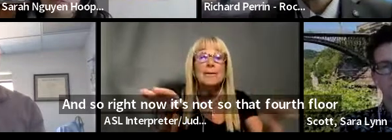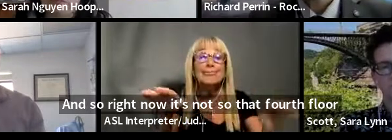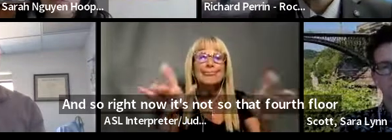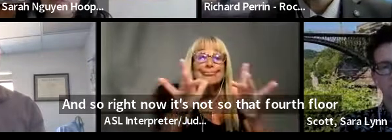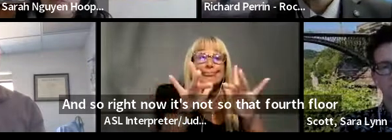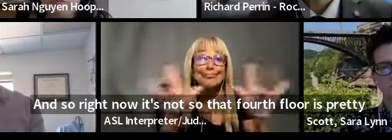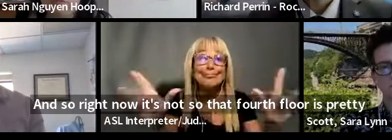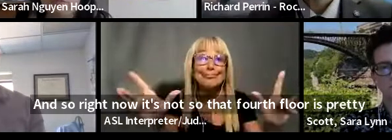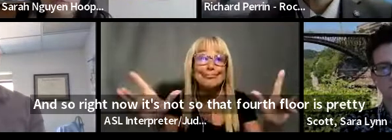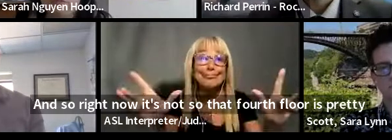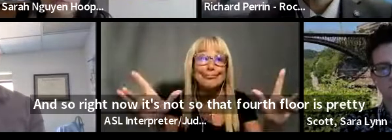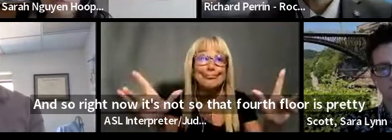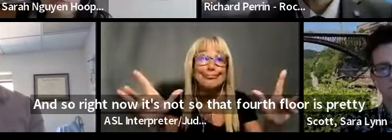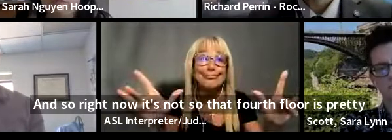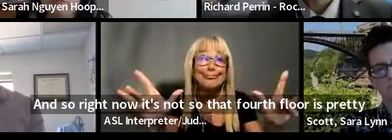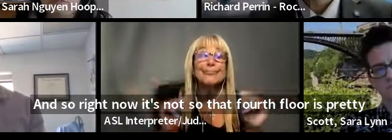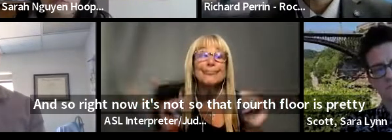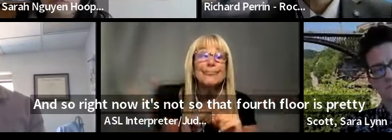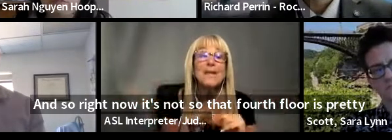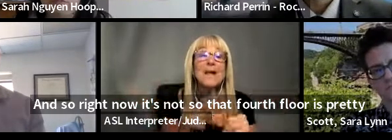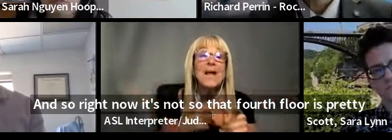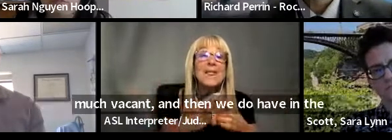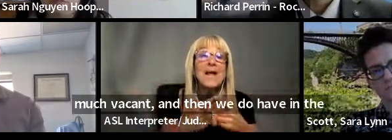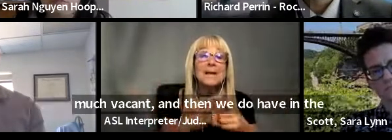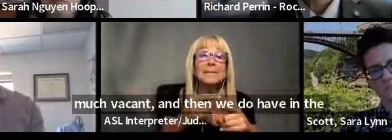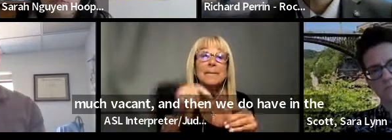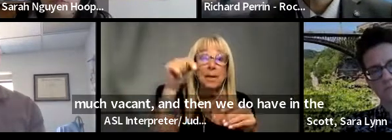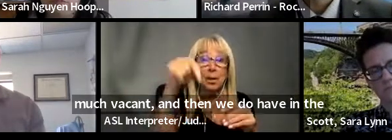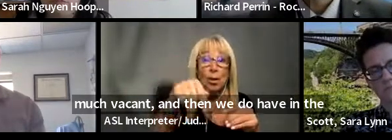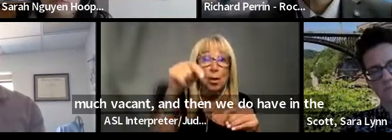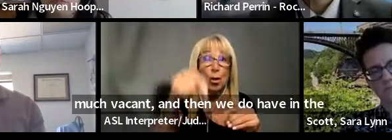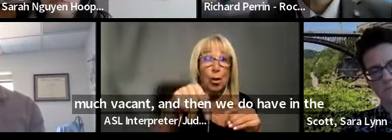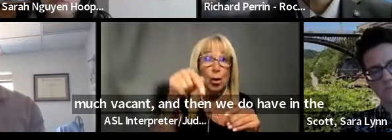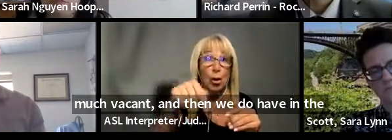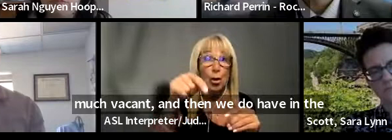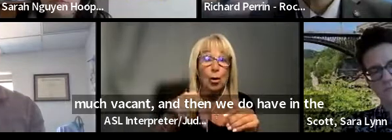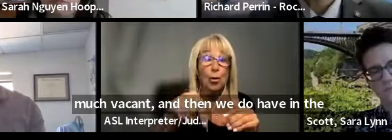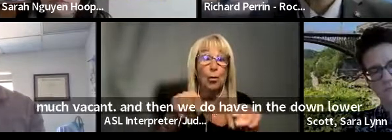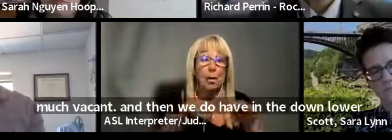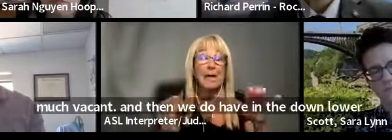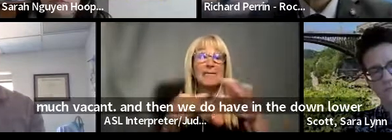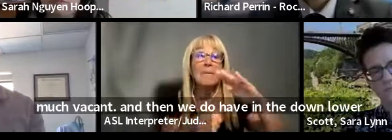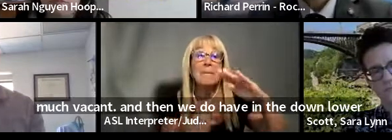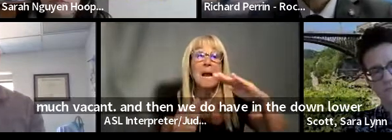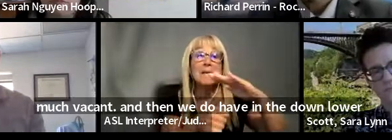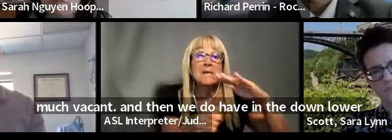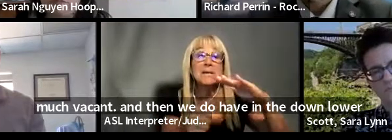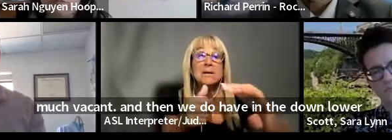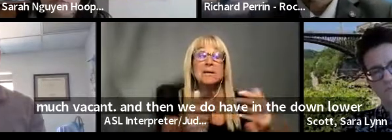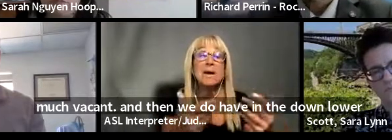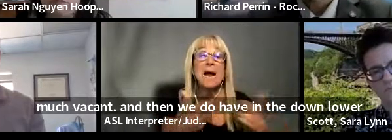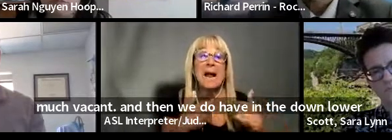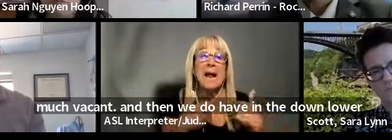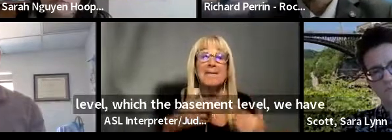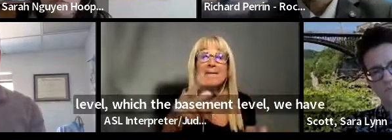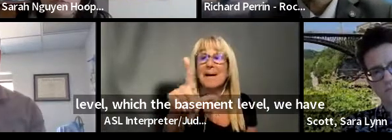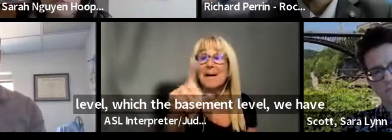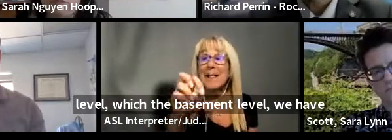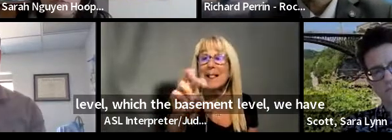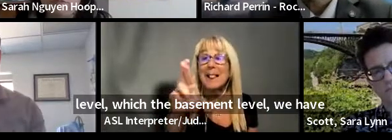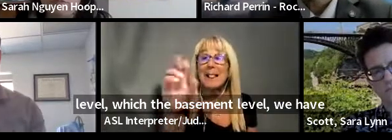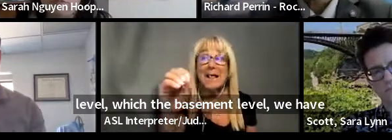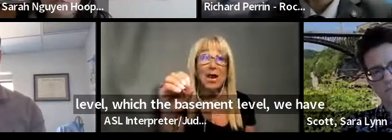And then we do have in the lower level, which the basement level, We have Lero, who's using the